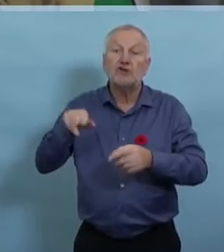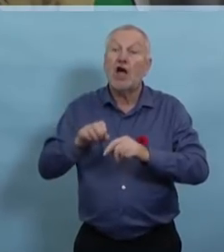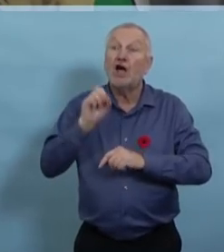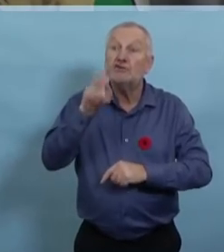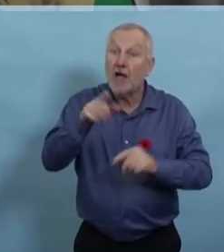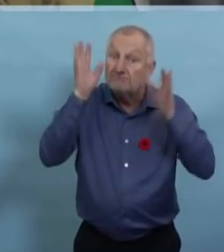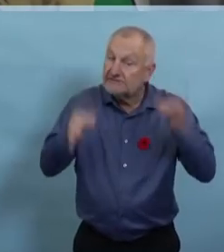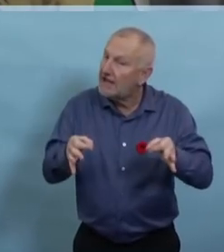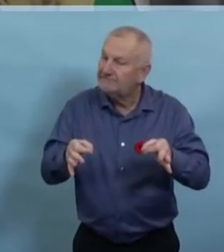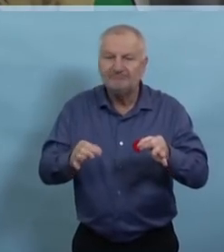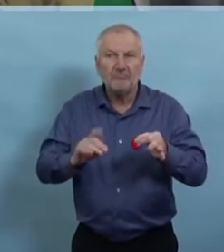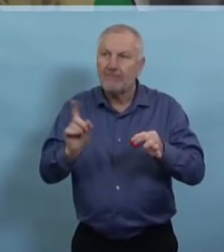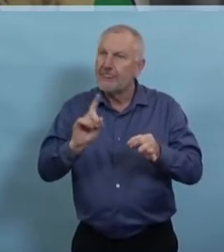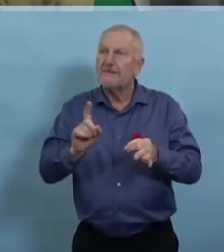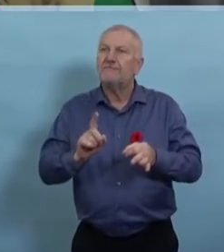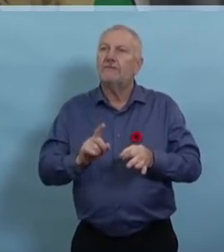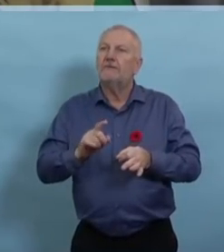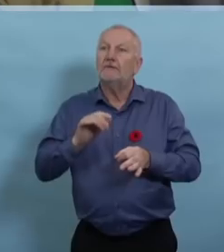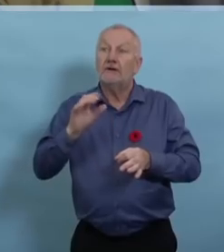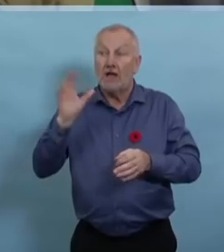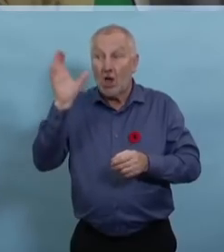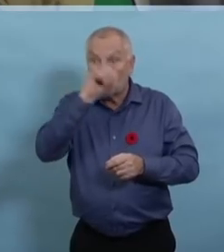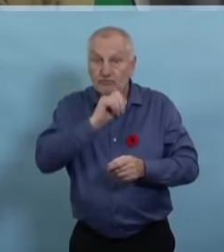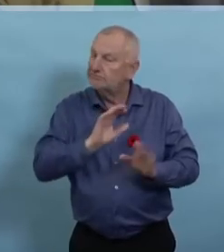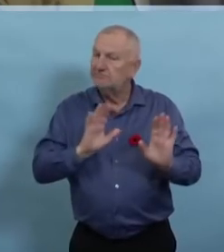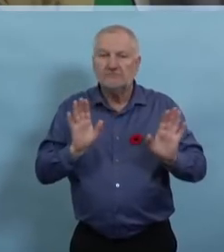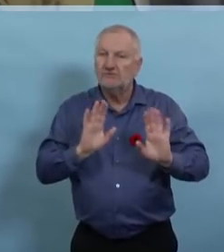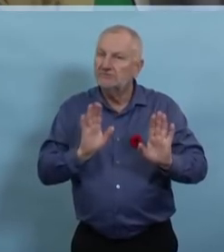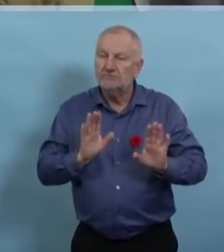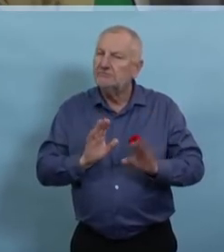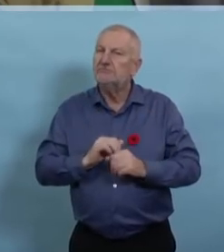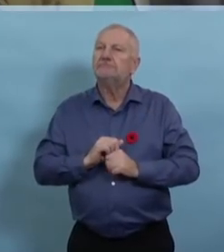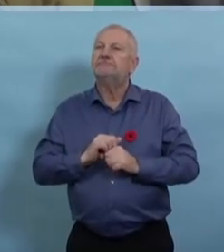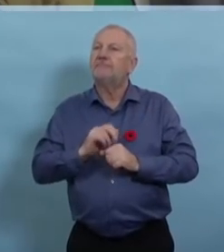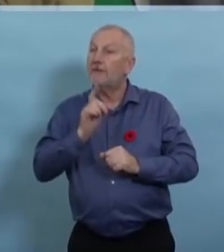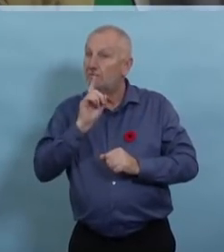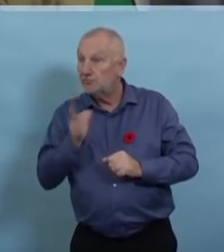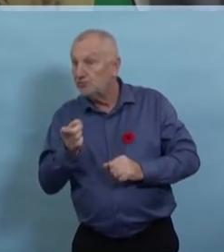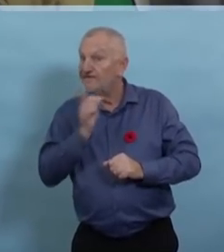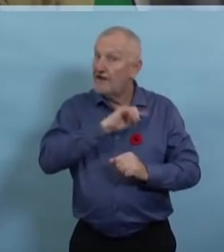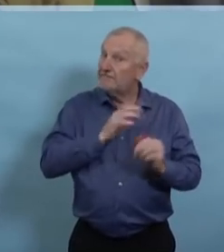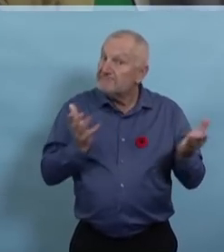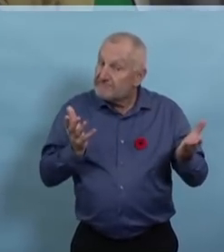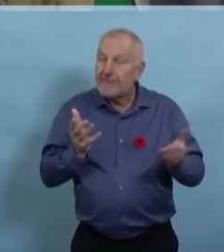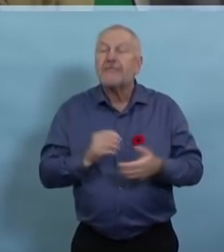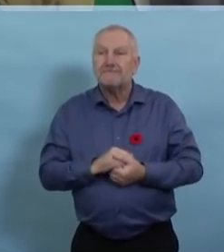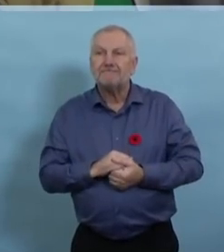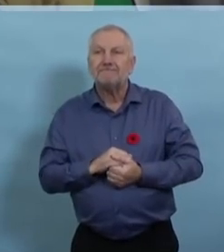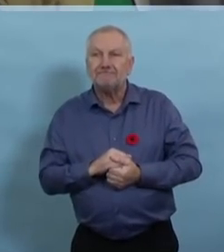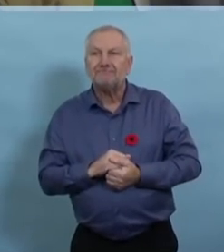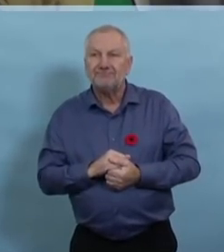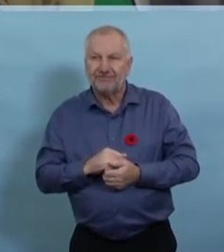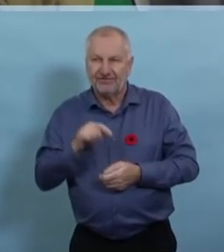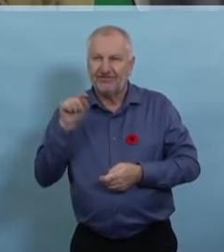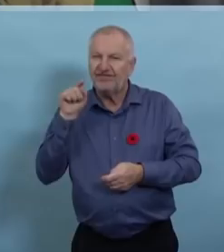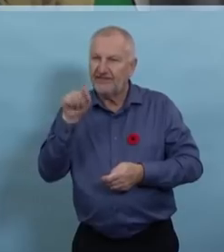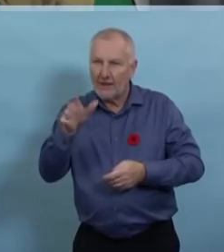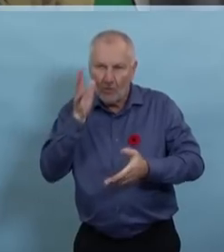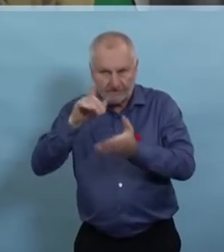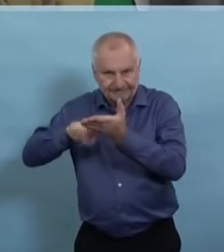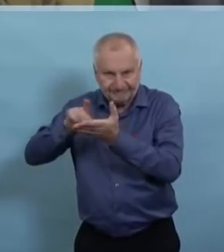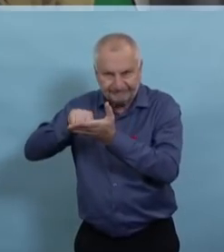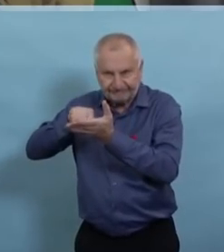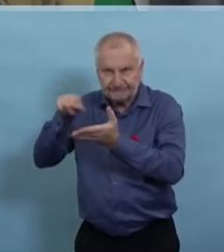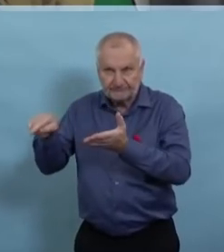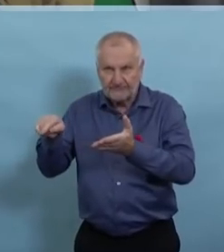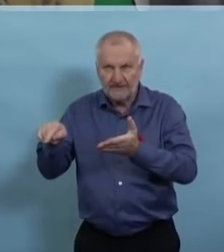what's being speculated about is true or isn't true. I think we need to let them do that that investigation and to look into the mass. And I